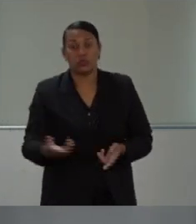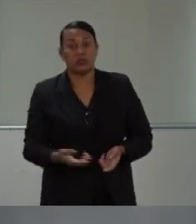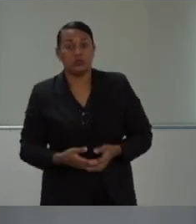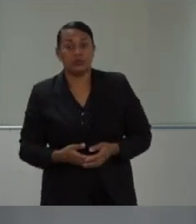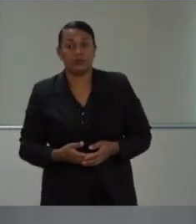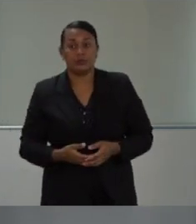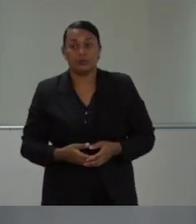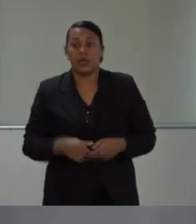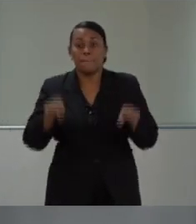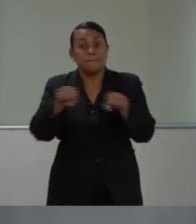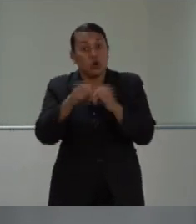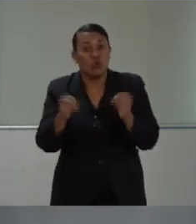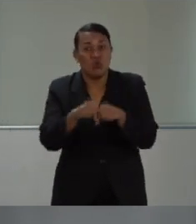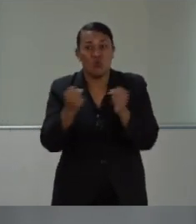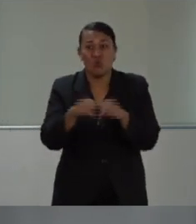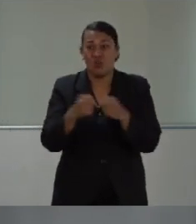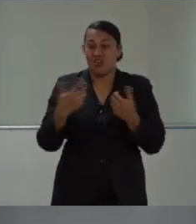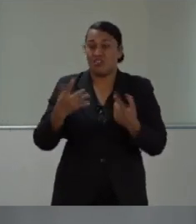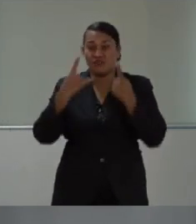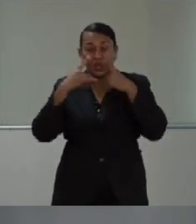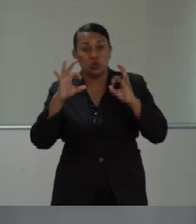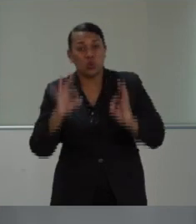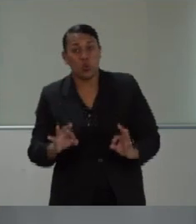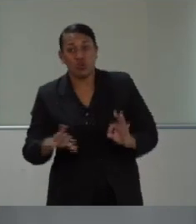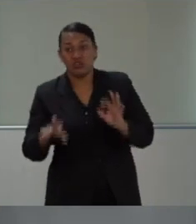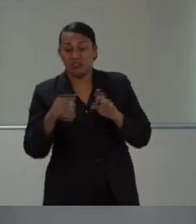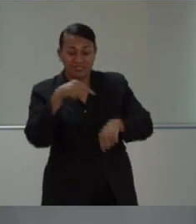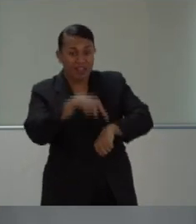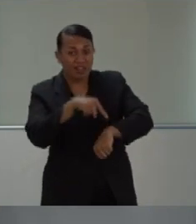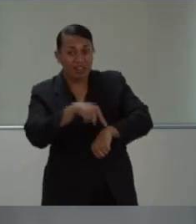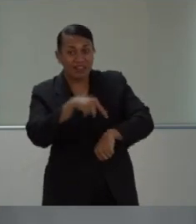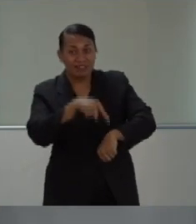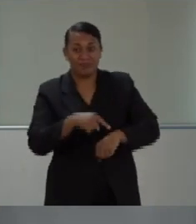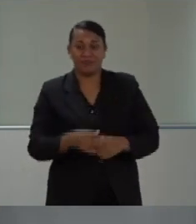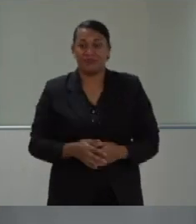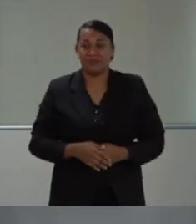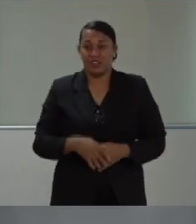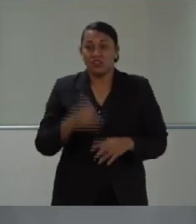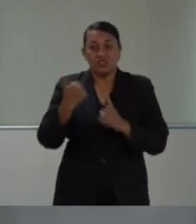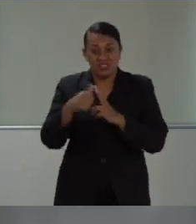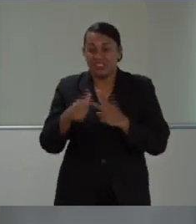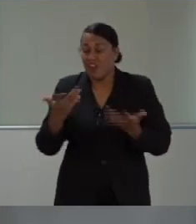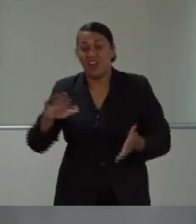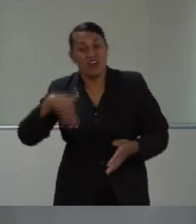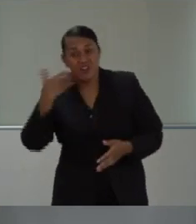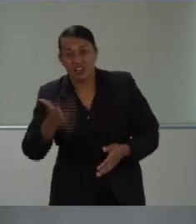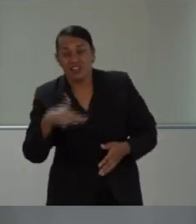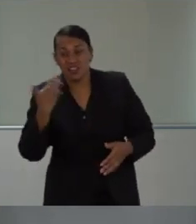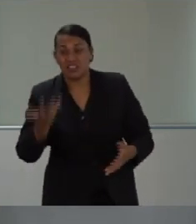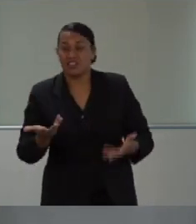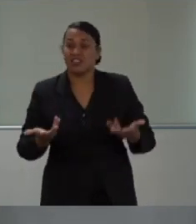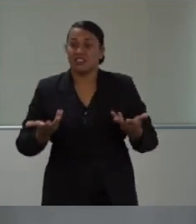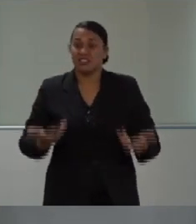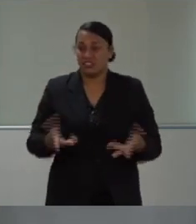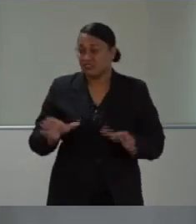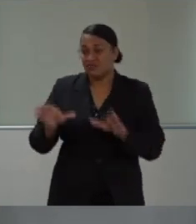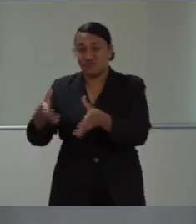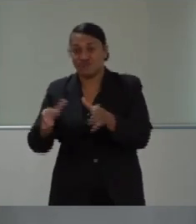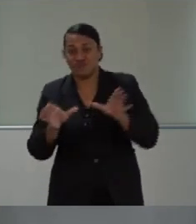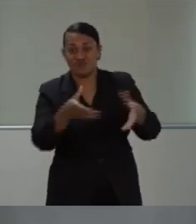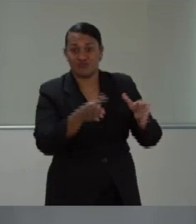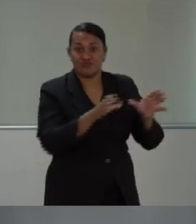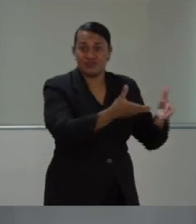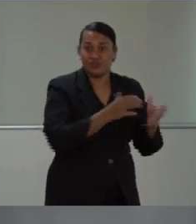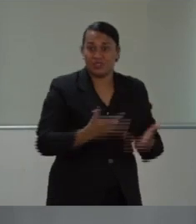are breaking the curfew and still getting into these little get-togethers that they are doing, that